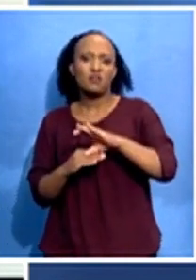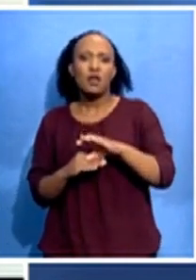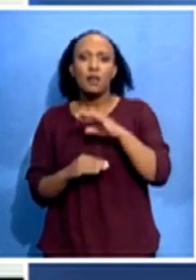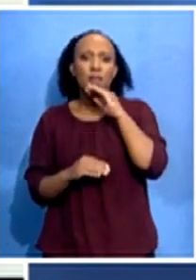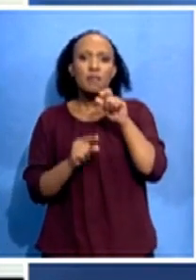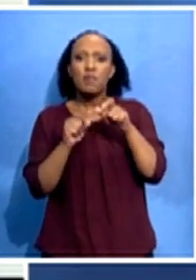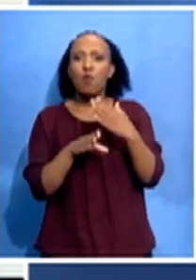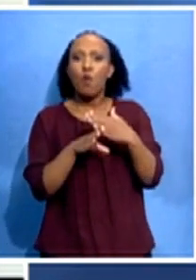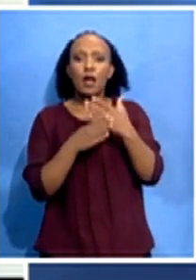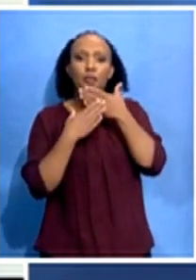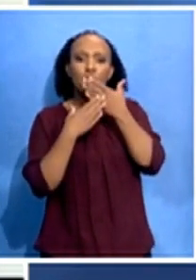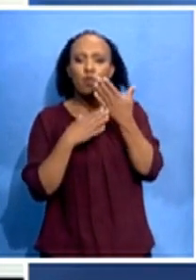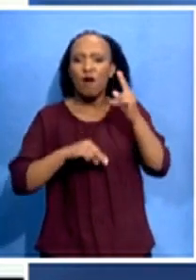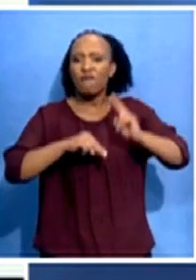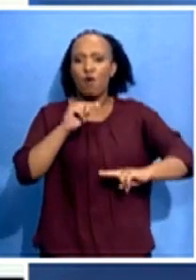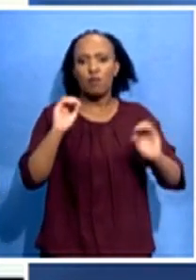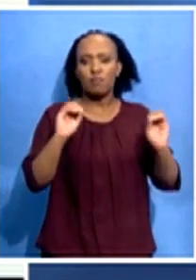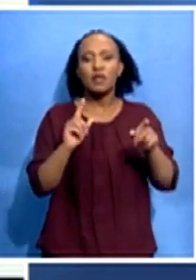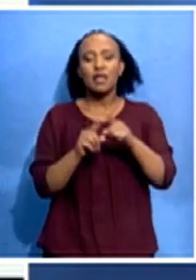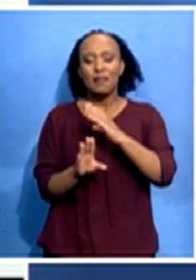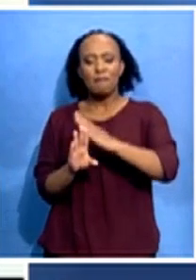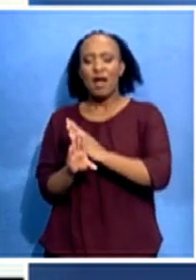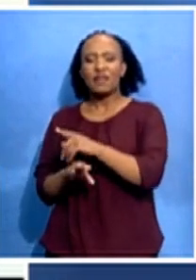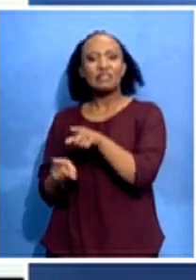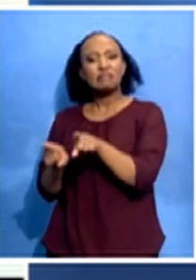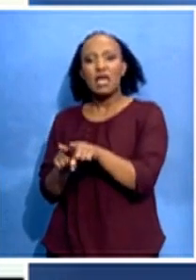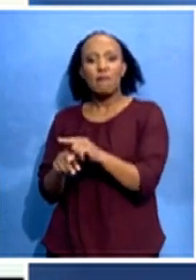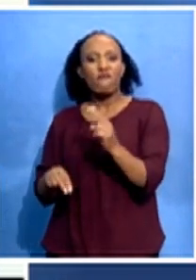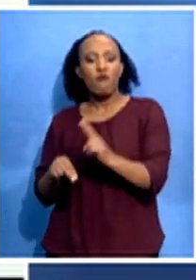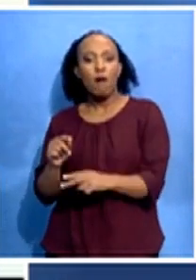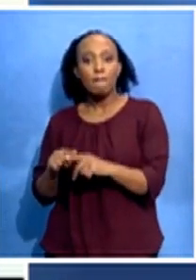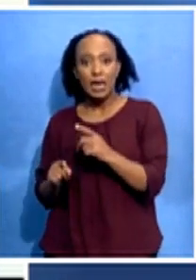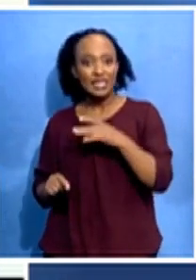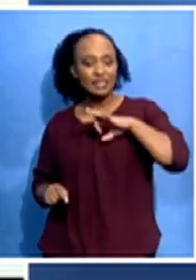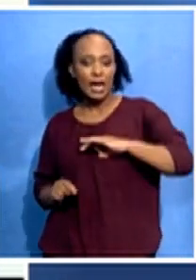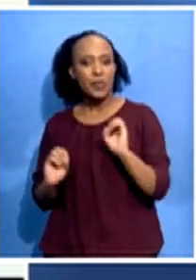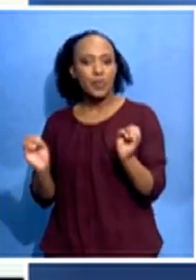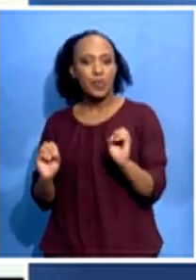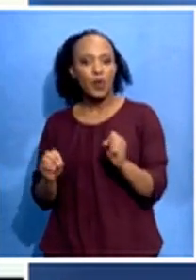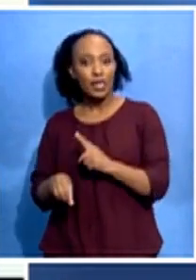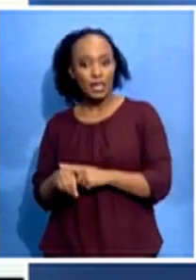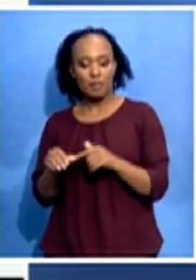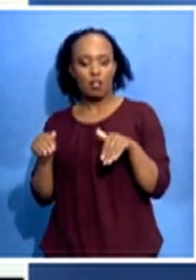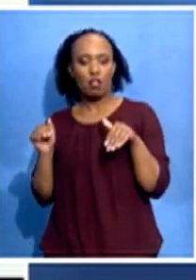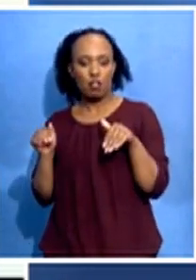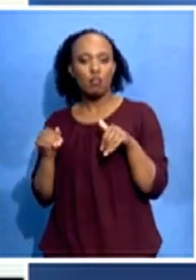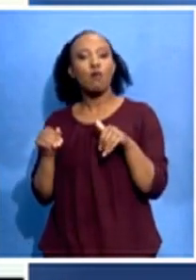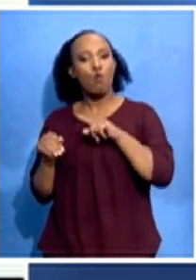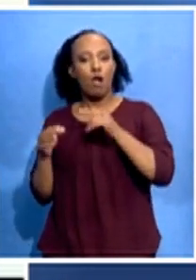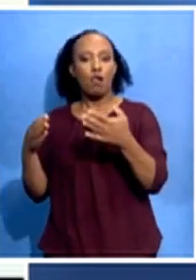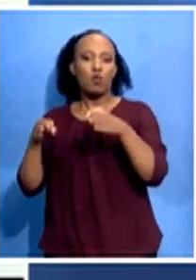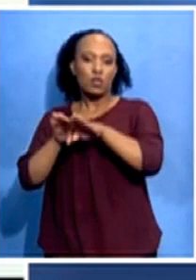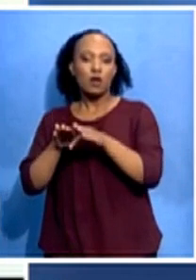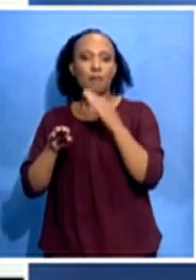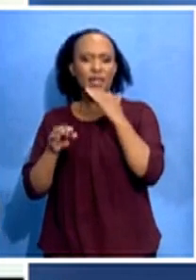again, not through any fault of their own, didn't get paid. And I think that's the imbalance in the system. And that needs to be corrected. We all need to share in the